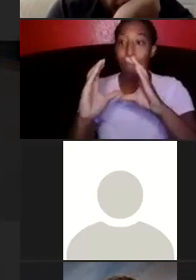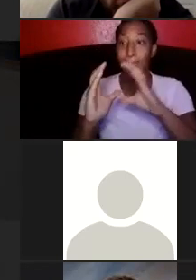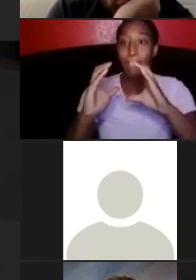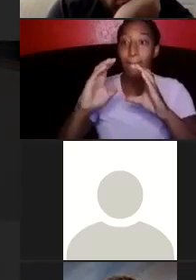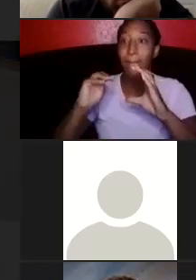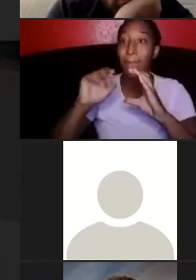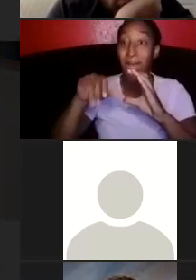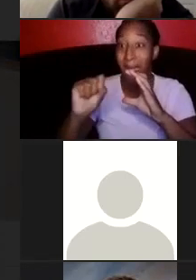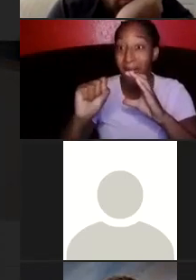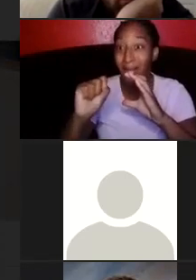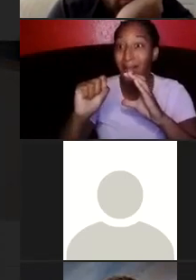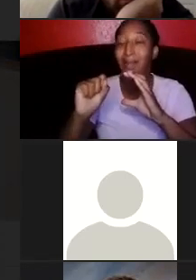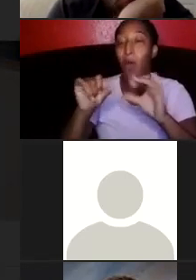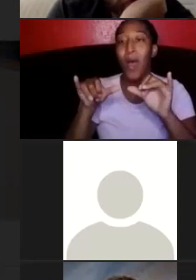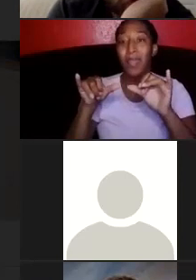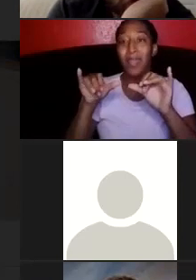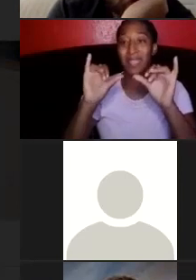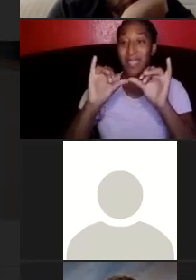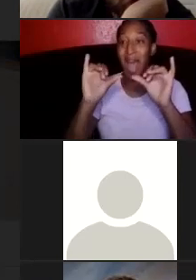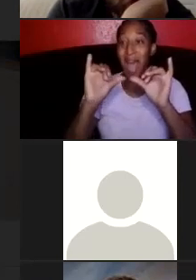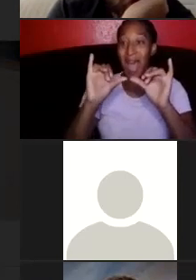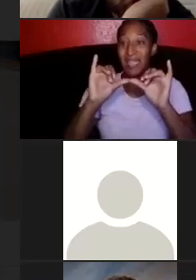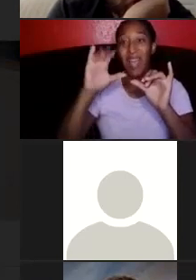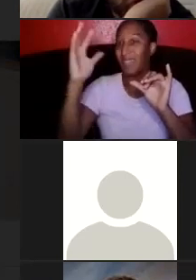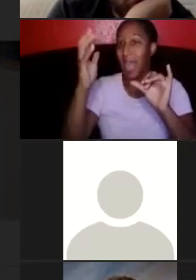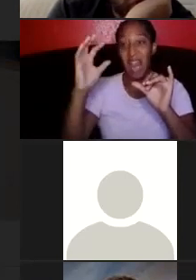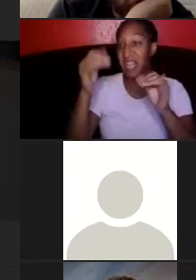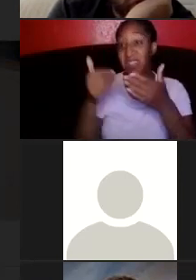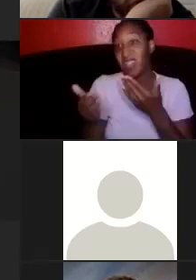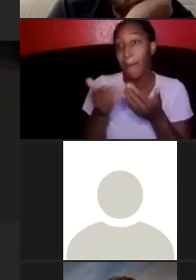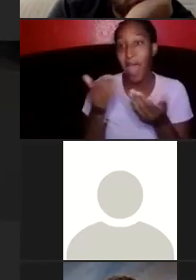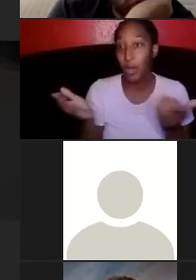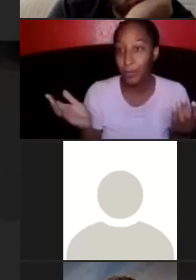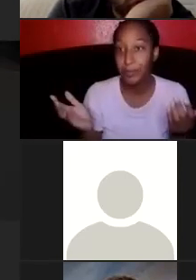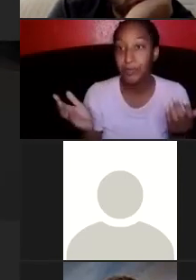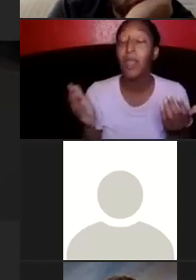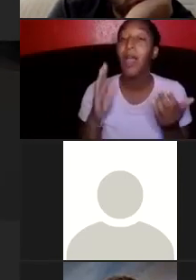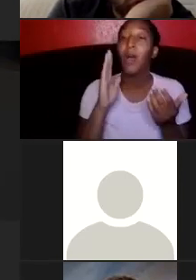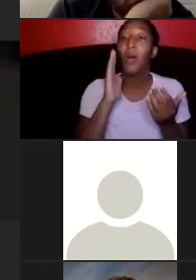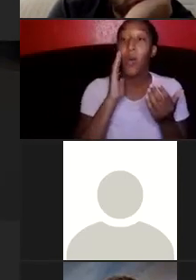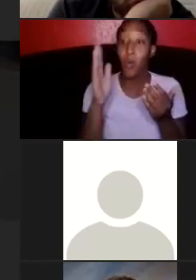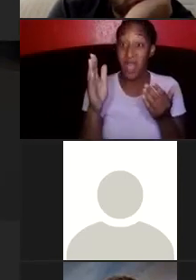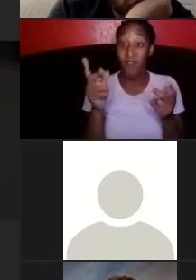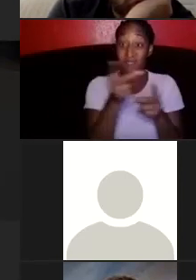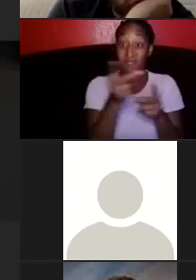Okay, let's figure out how much acceleration. So we have to take this speed,